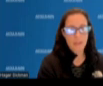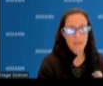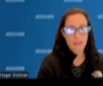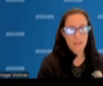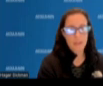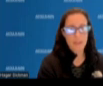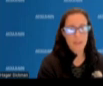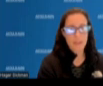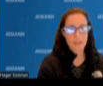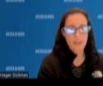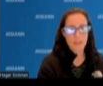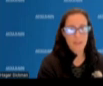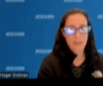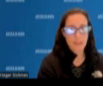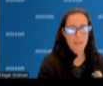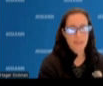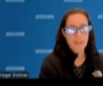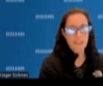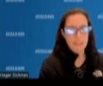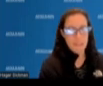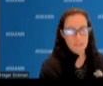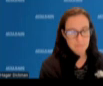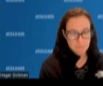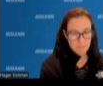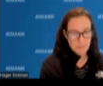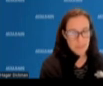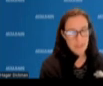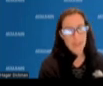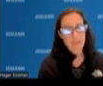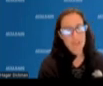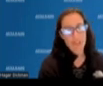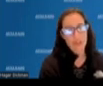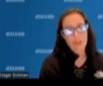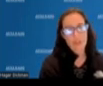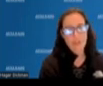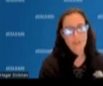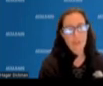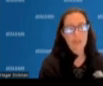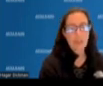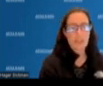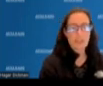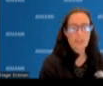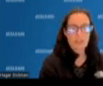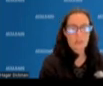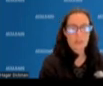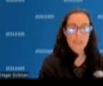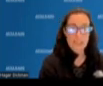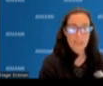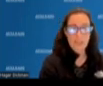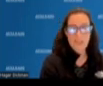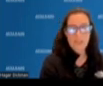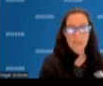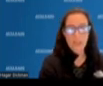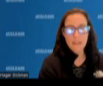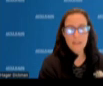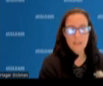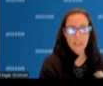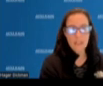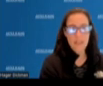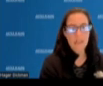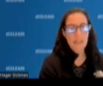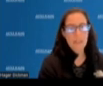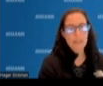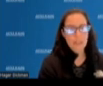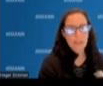advocate and to fight them federally and in the state. And then reaching out also to the state and being